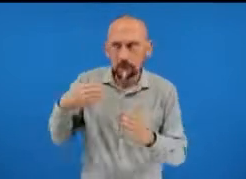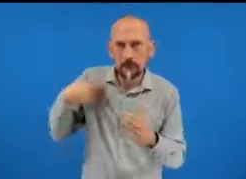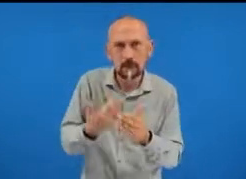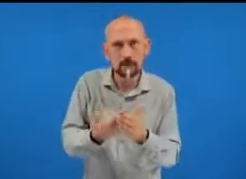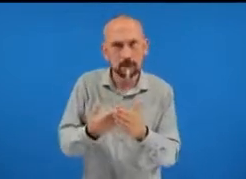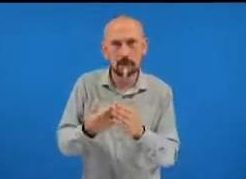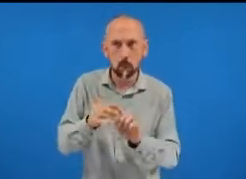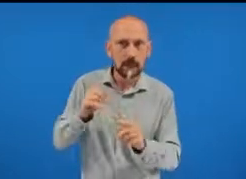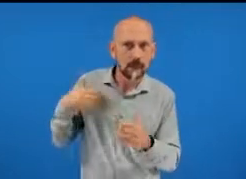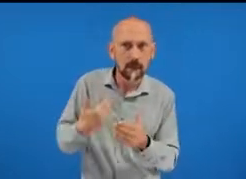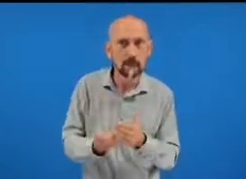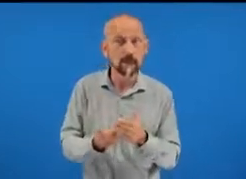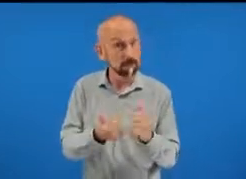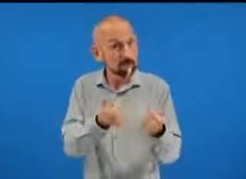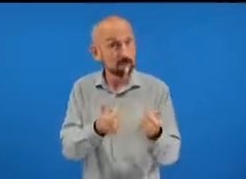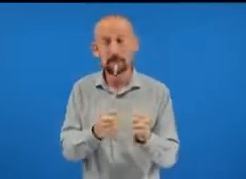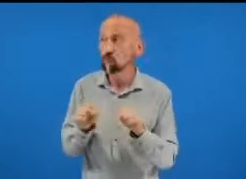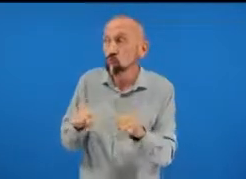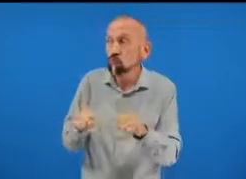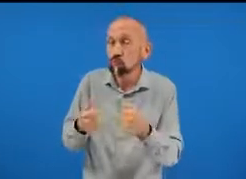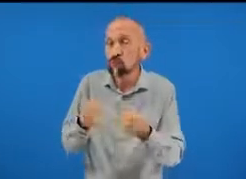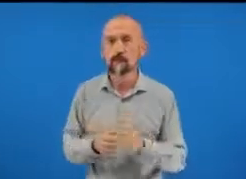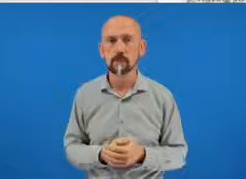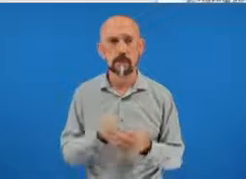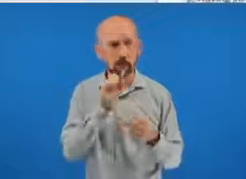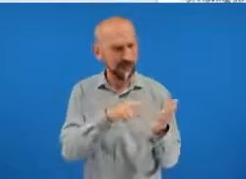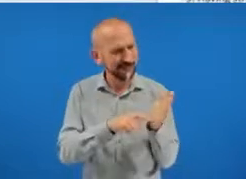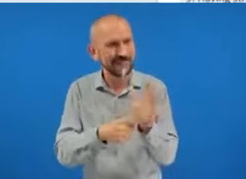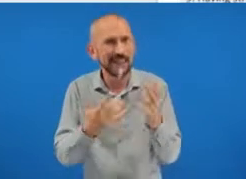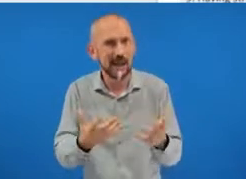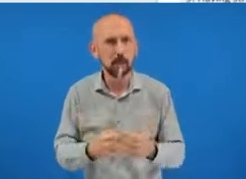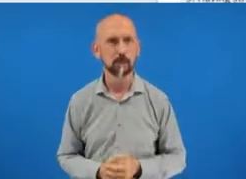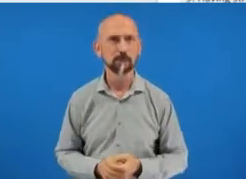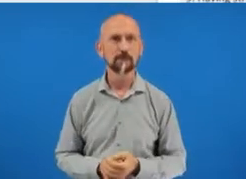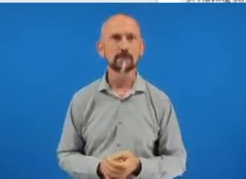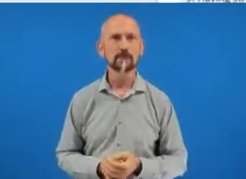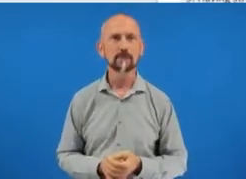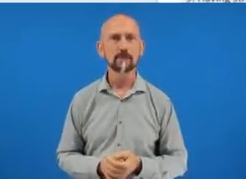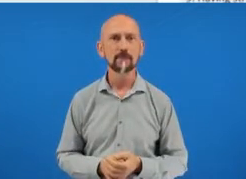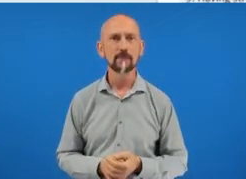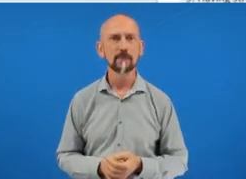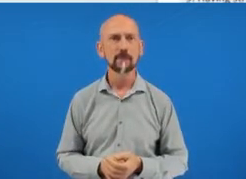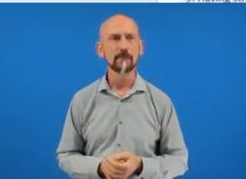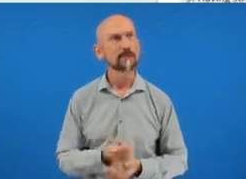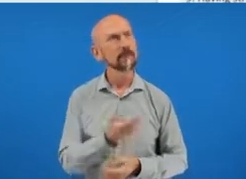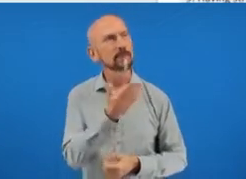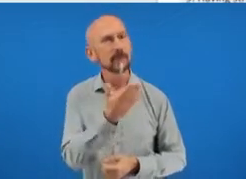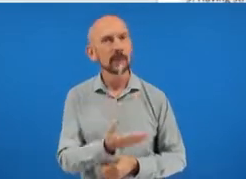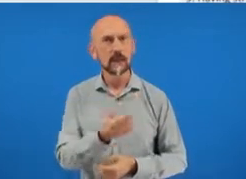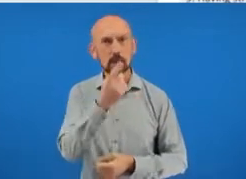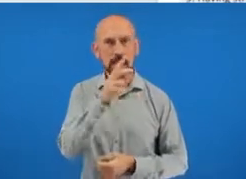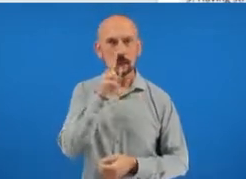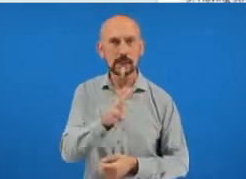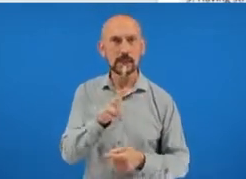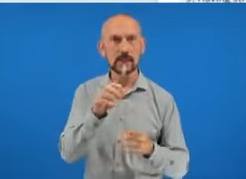as well. Is that okay? Sounds good. So I'll pull them up now. So as you can see here with the PCL, which looks at some of the